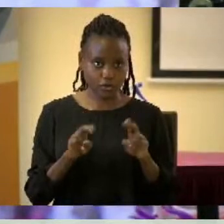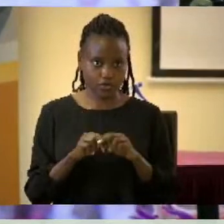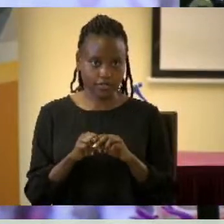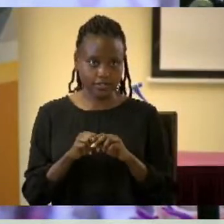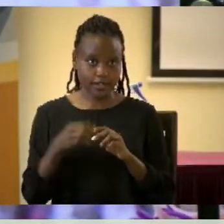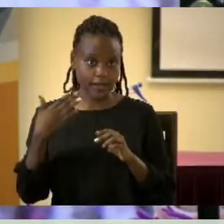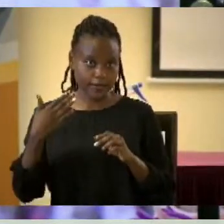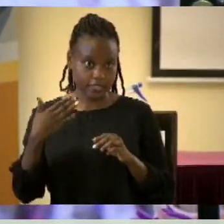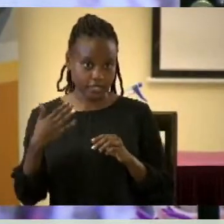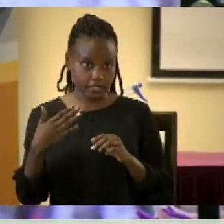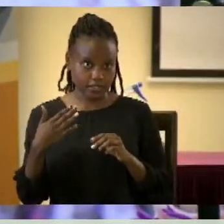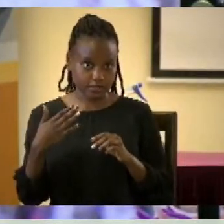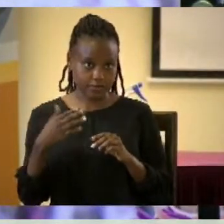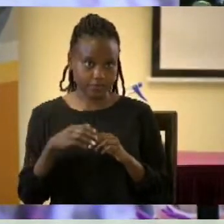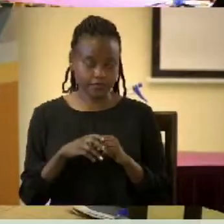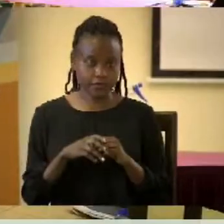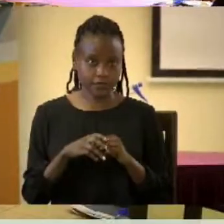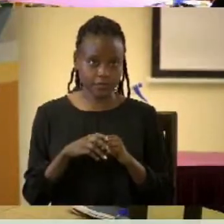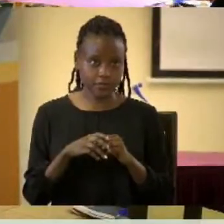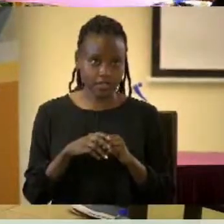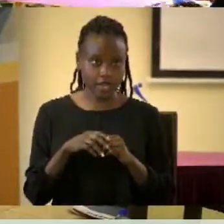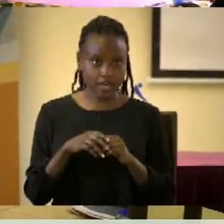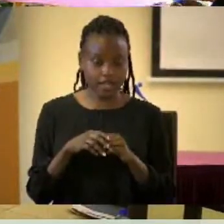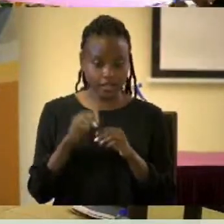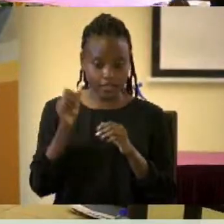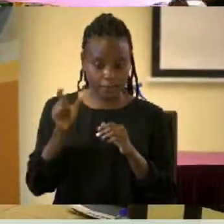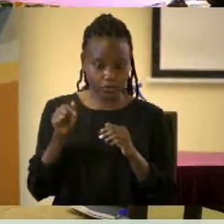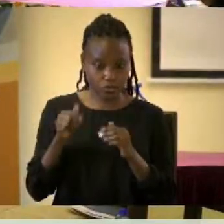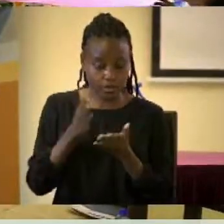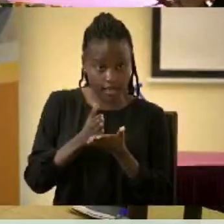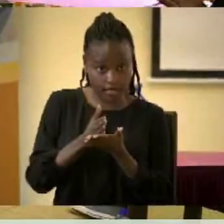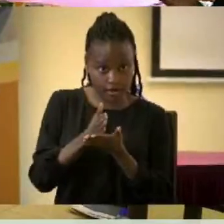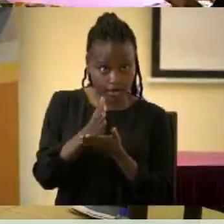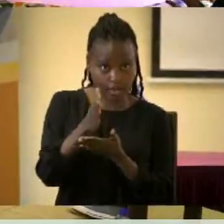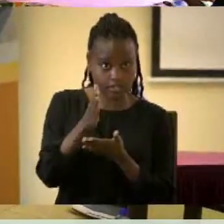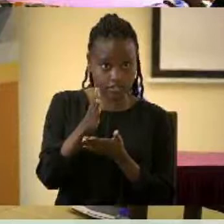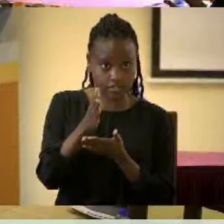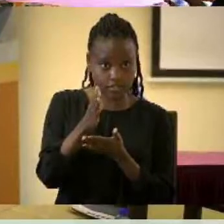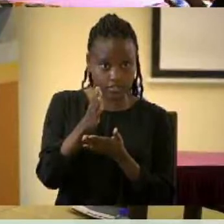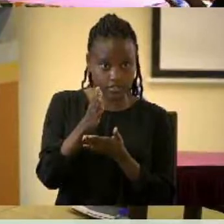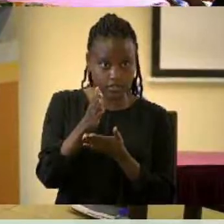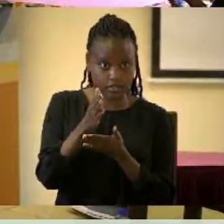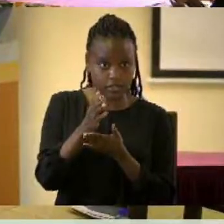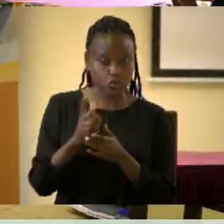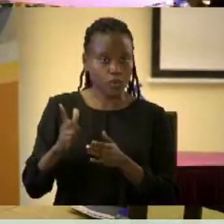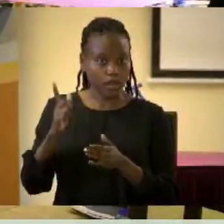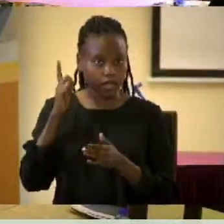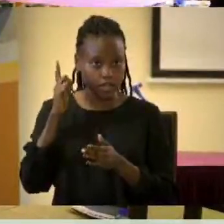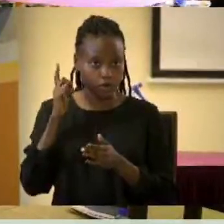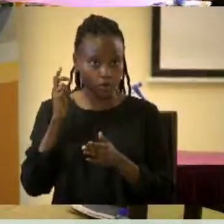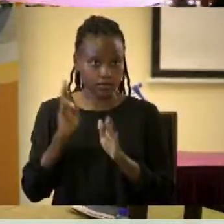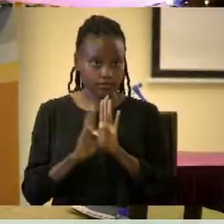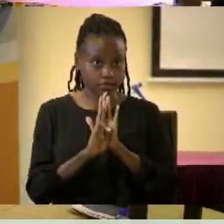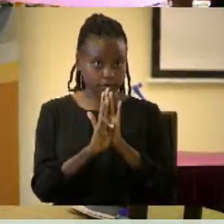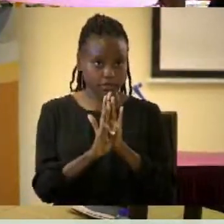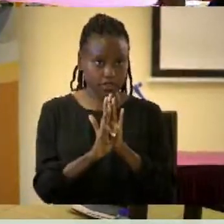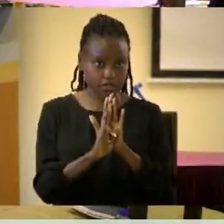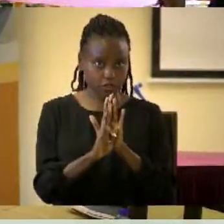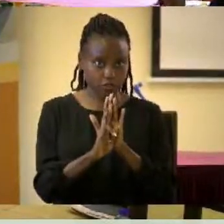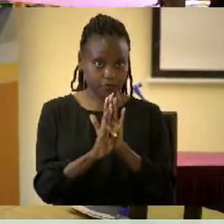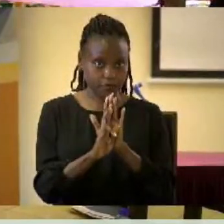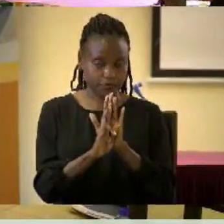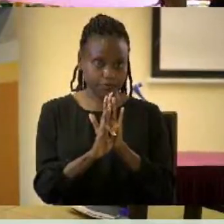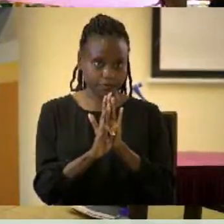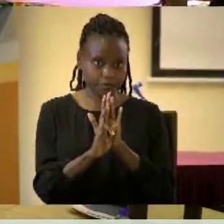treaties. And a key component to this right is the right to legal representation.